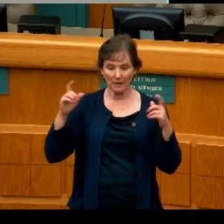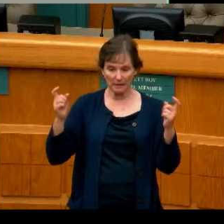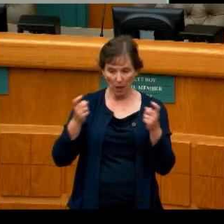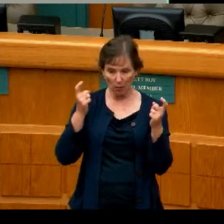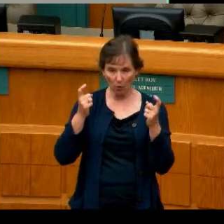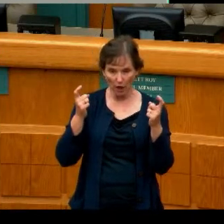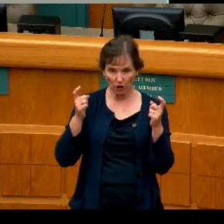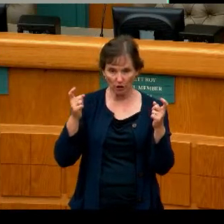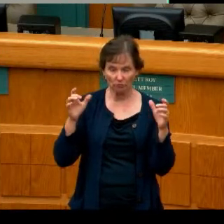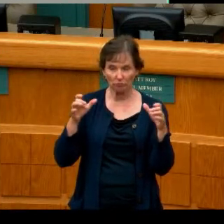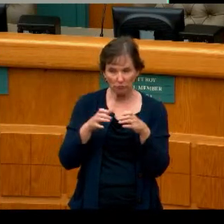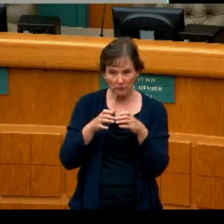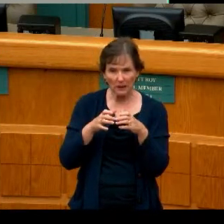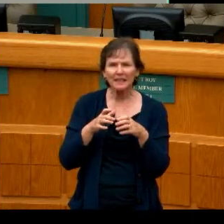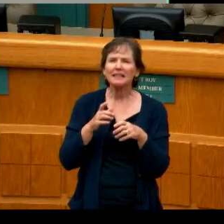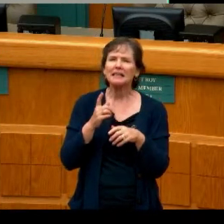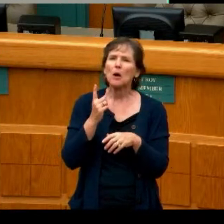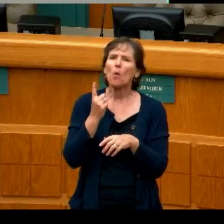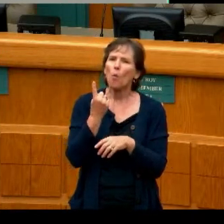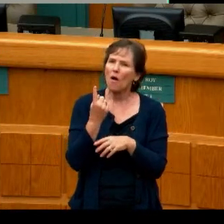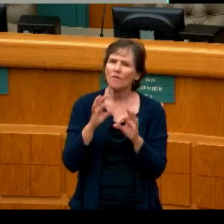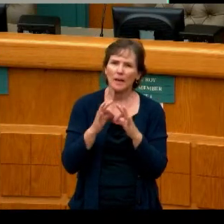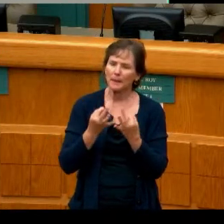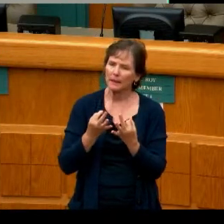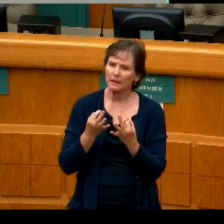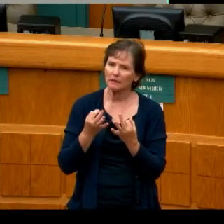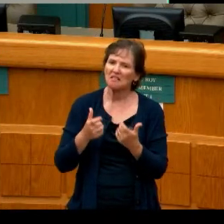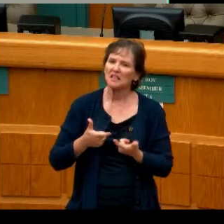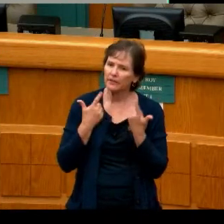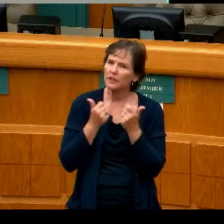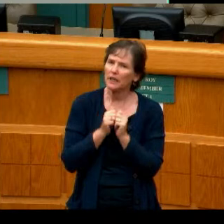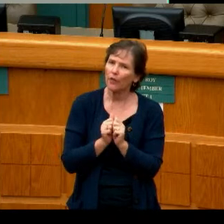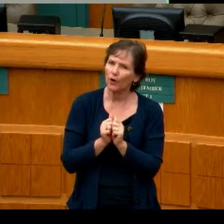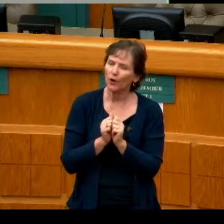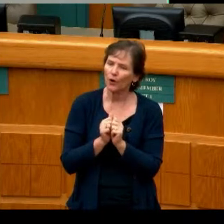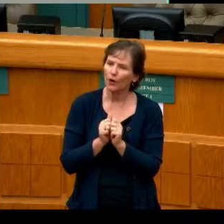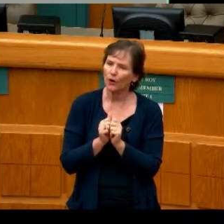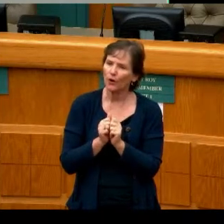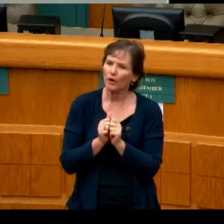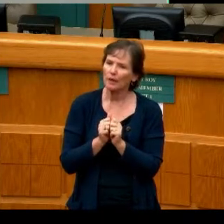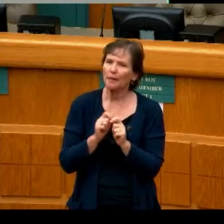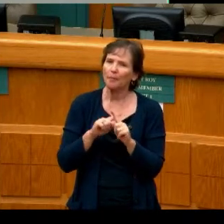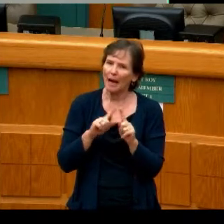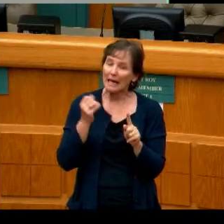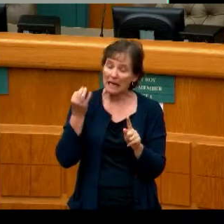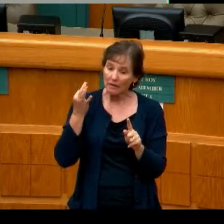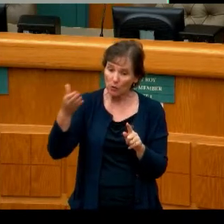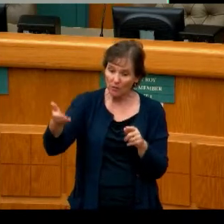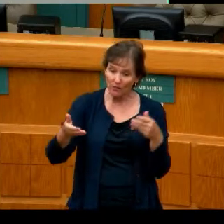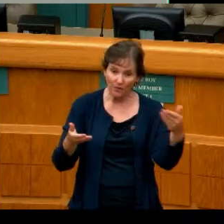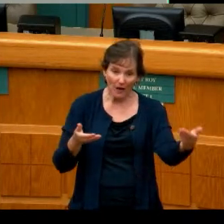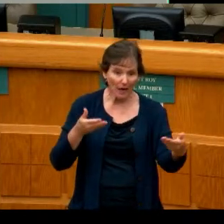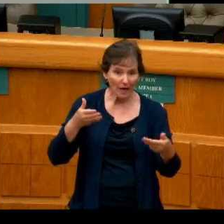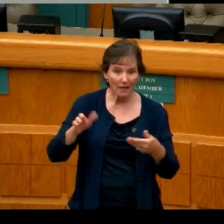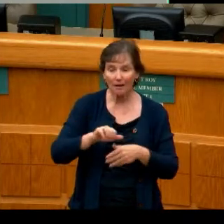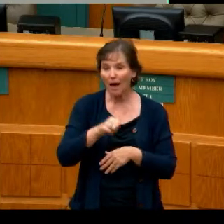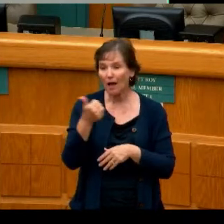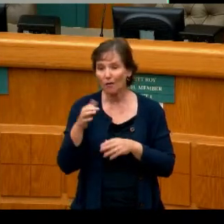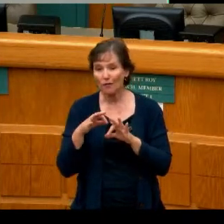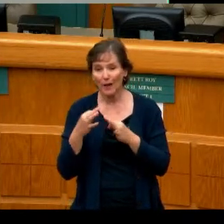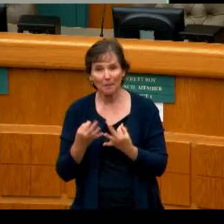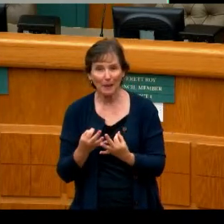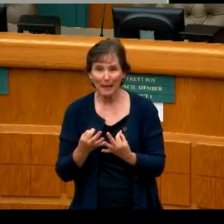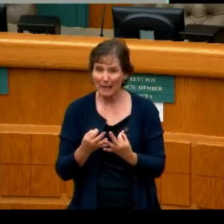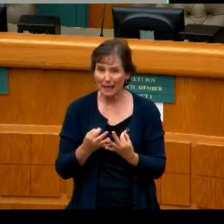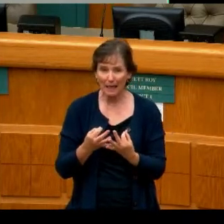Director Rodriguez already gave a lot of great tips, and these are kind of a recapitulation of that. But if you're going to have a celebration, keep it single family. If you're not